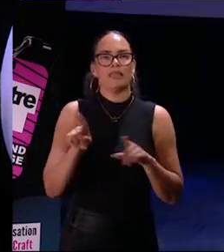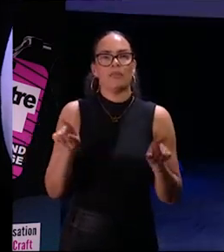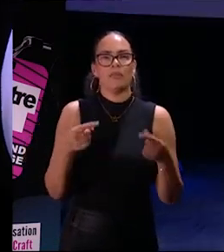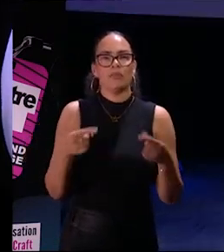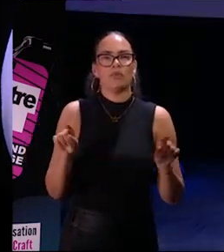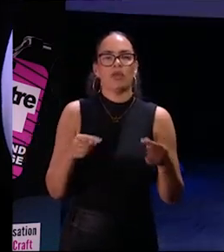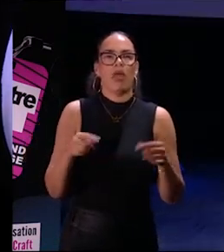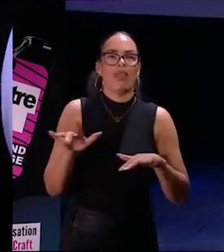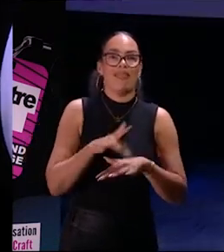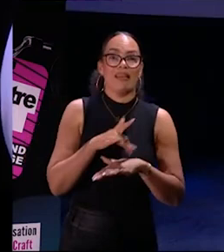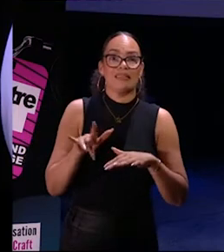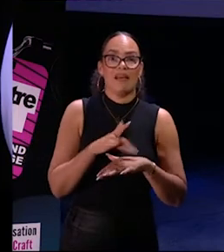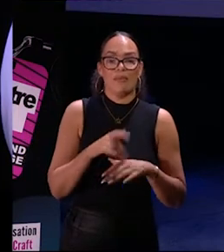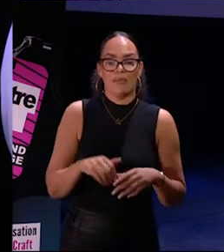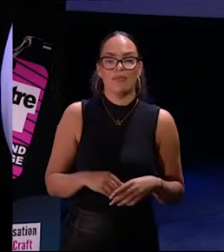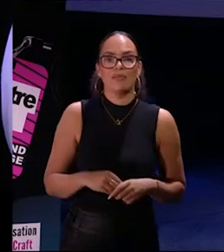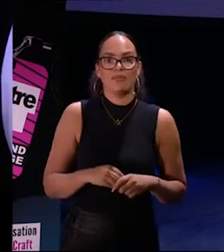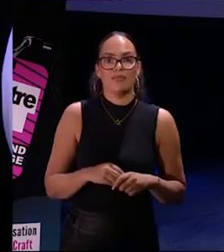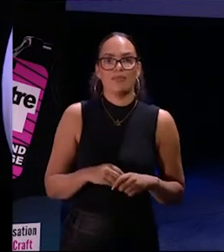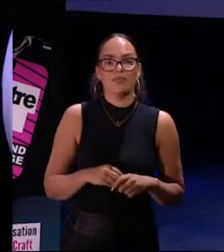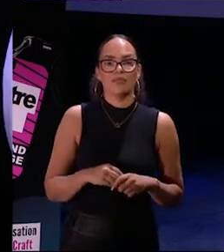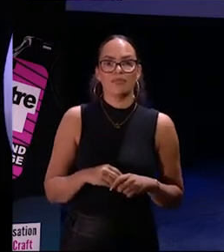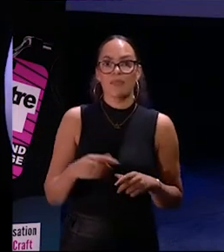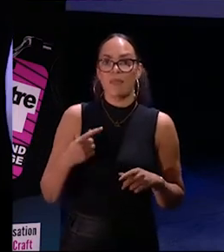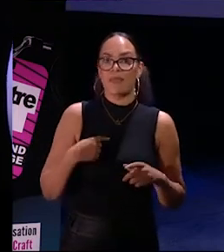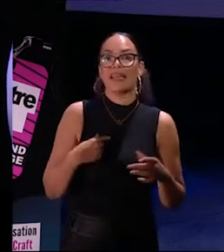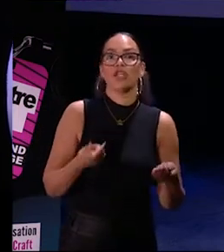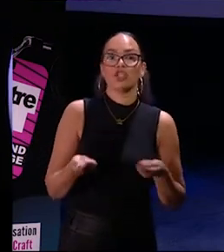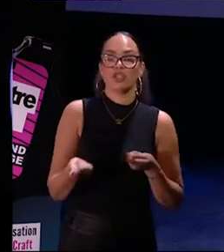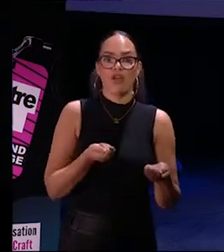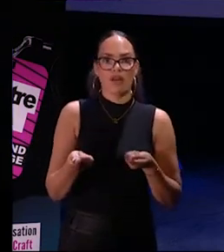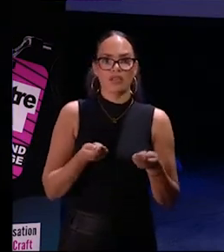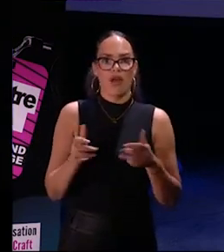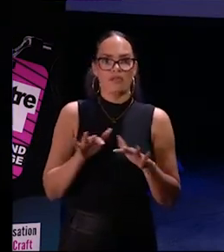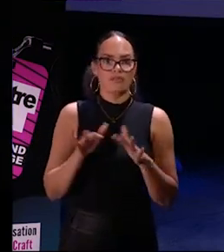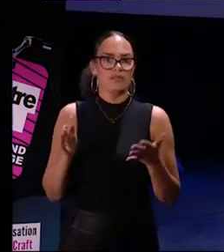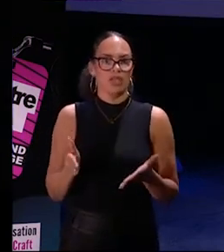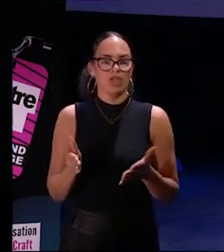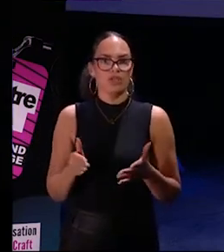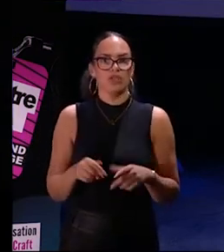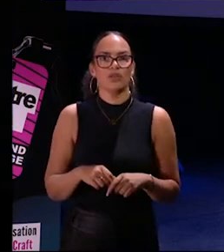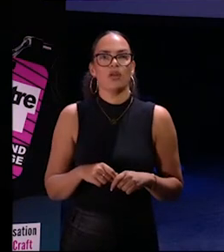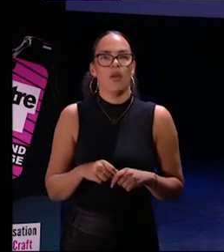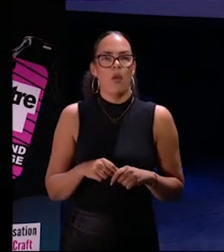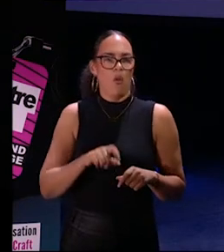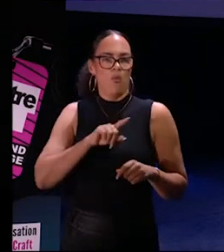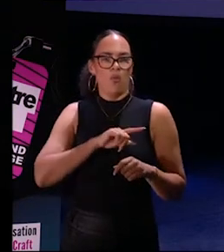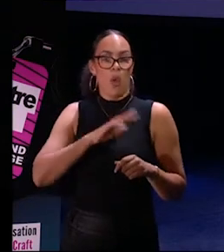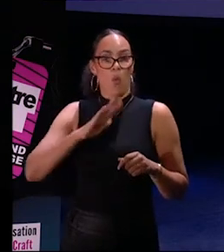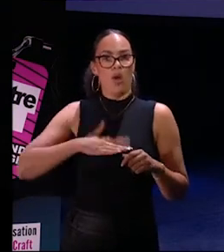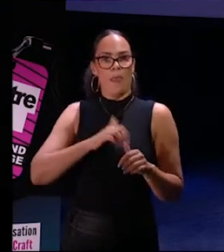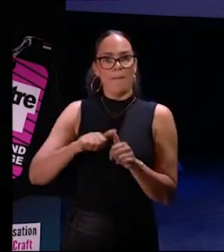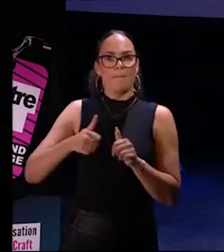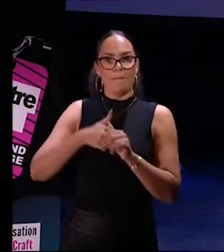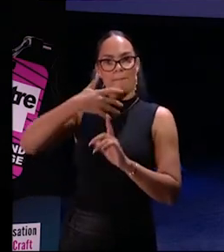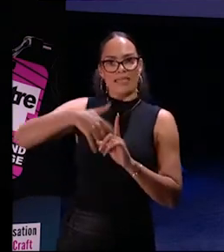precise, and also co-director of Stage Site, who work with getting more diversity into backstage roles